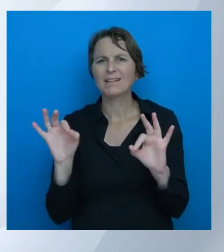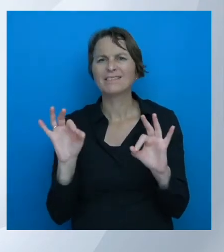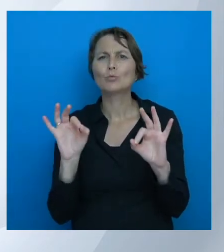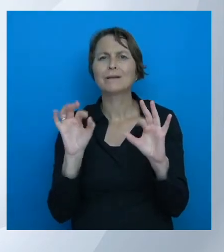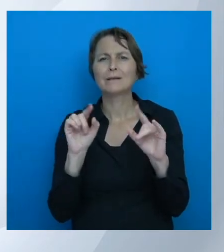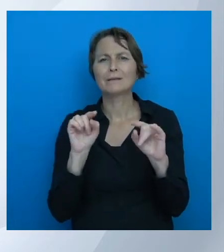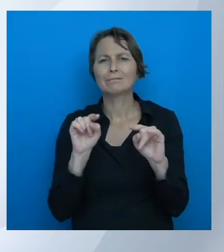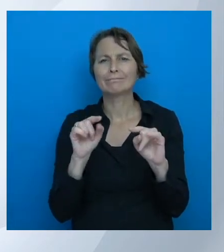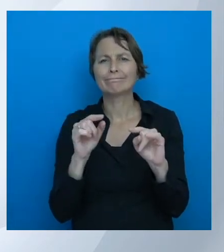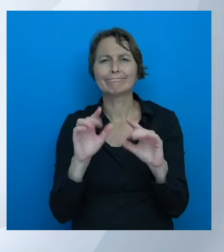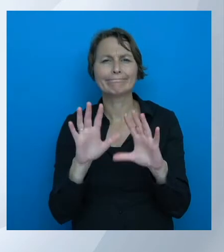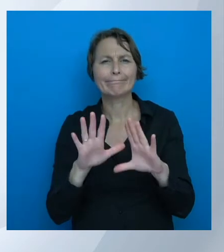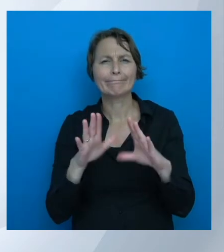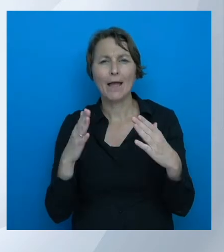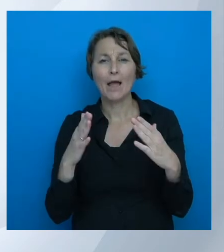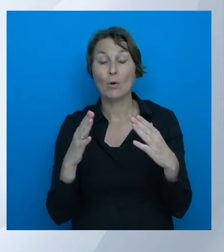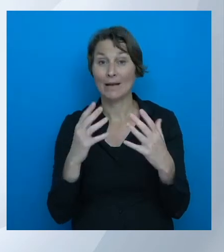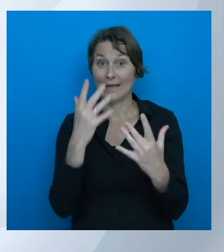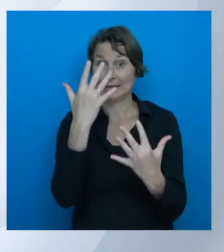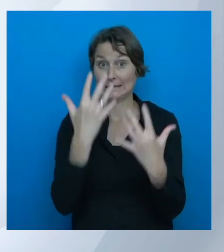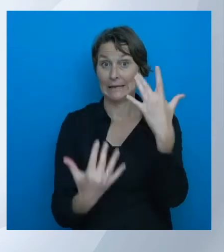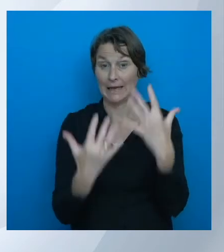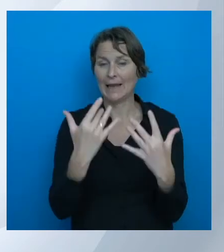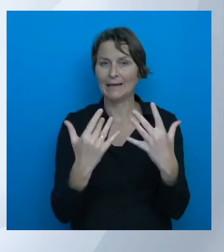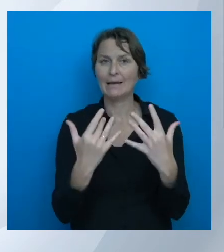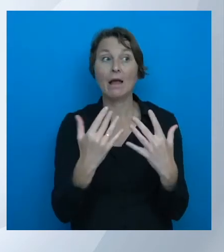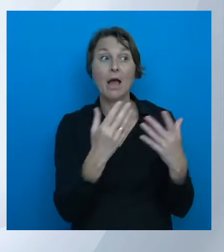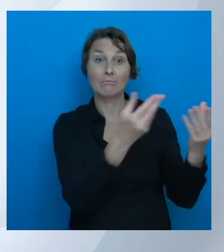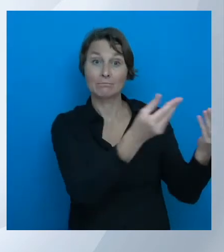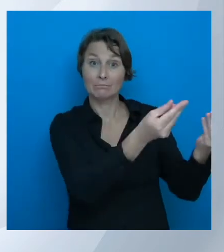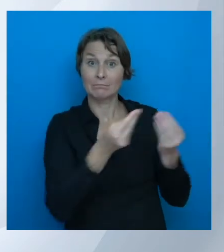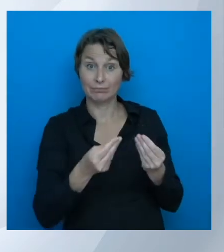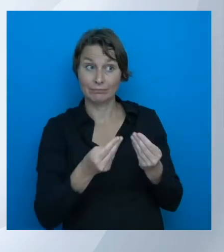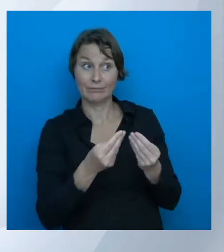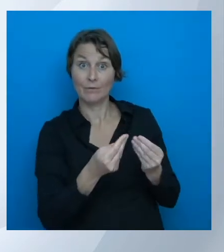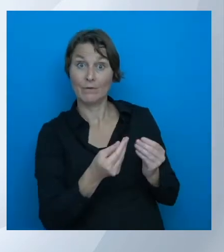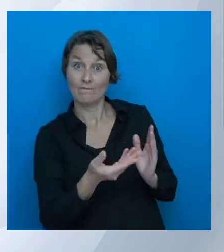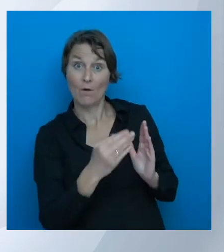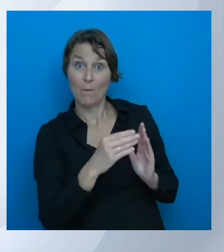actual data from the policy. So